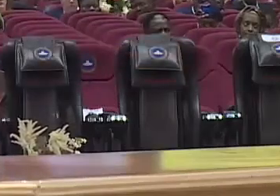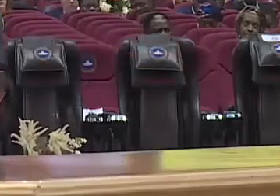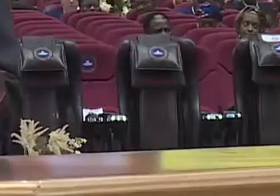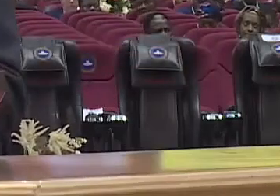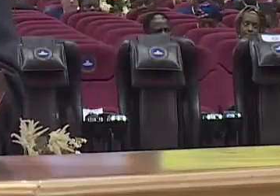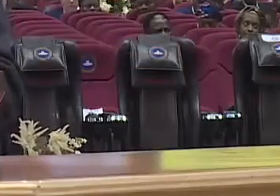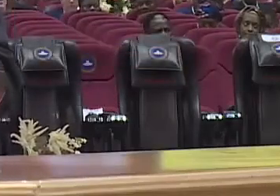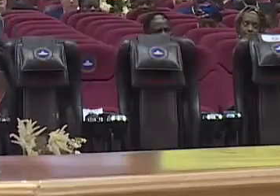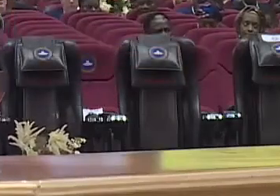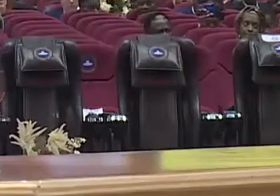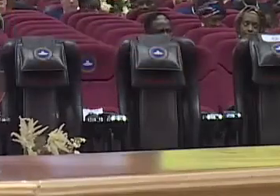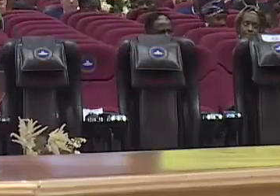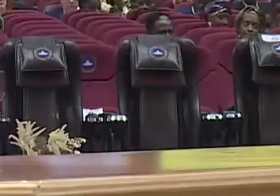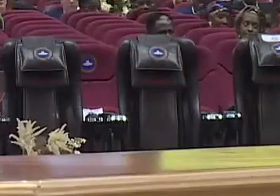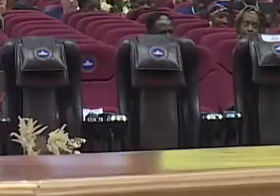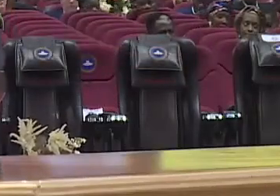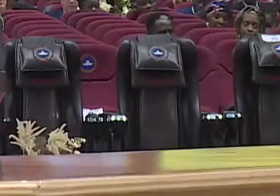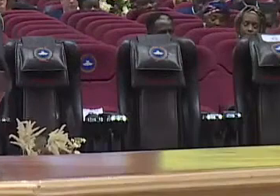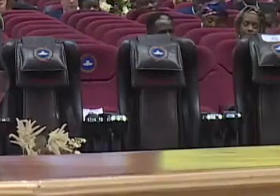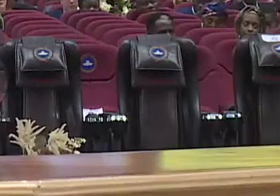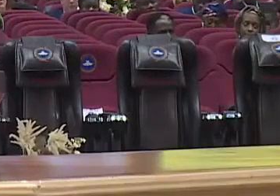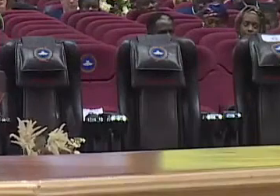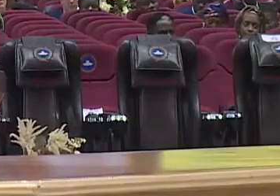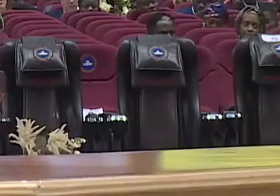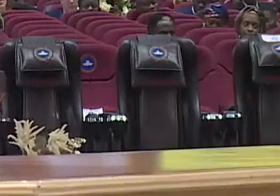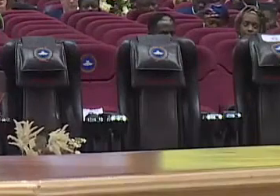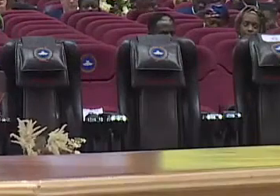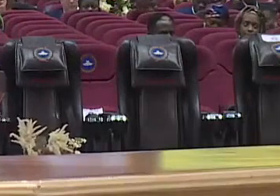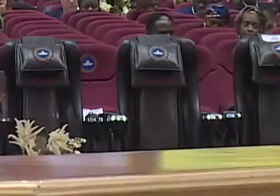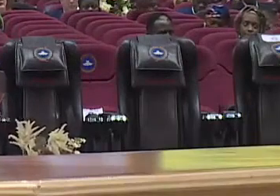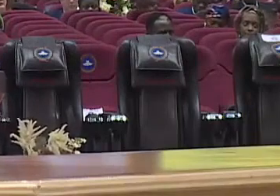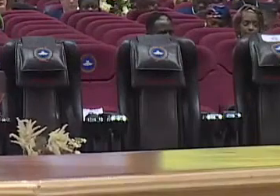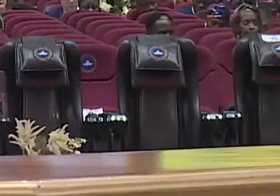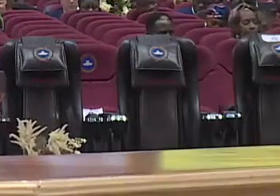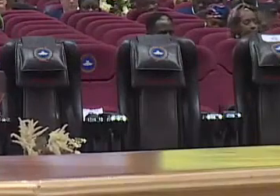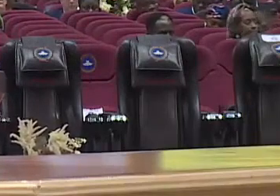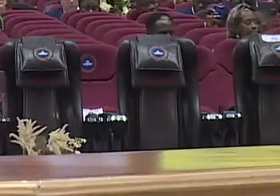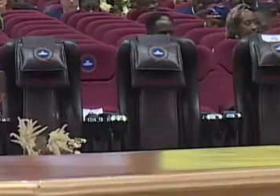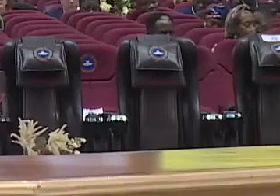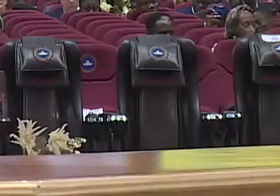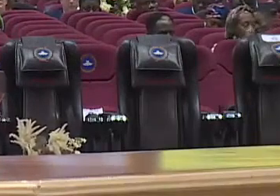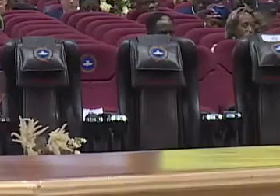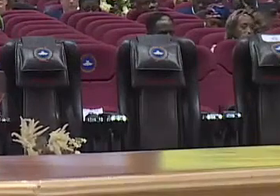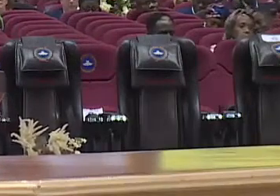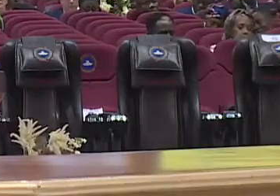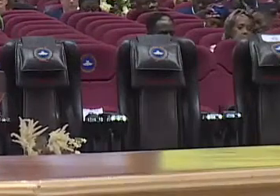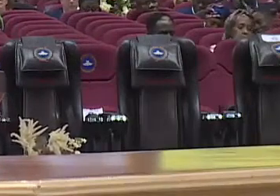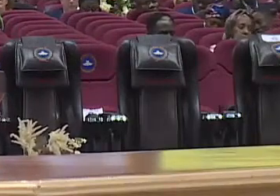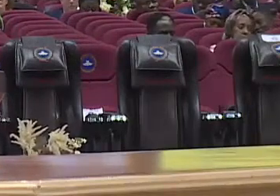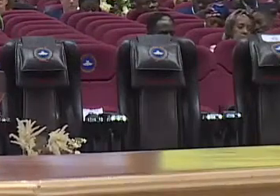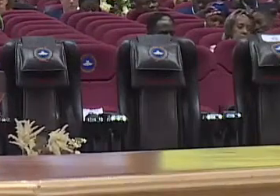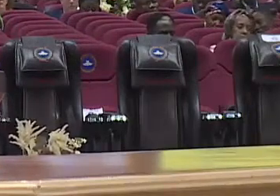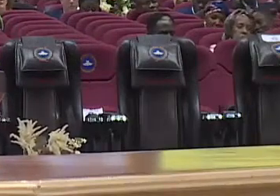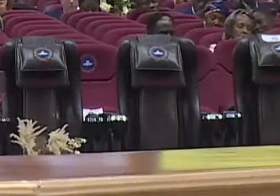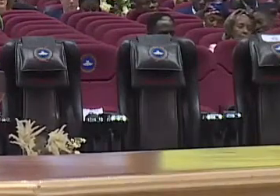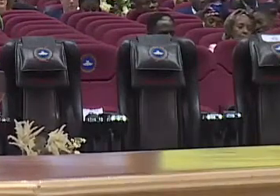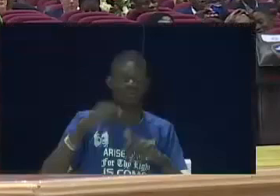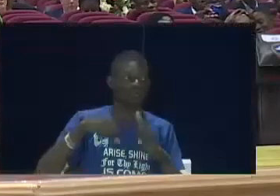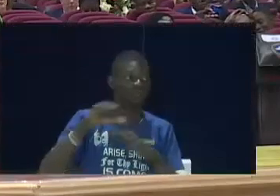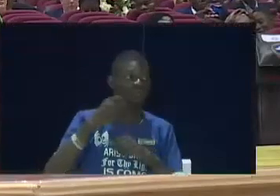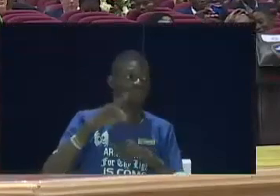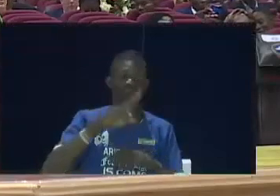decades, but particularly since I became the national president of the Pentecostal Fellowship of